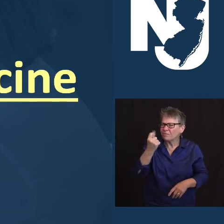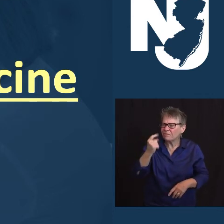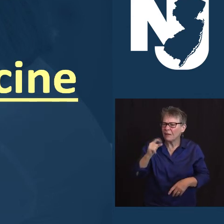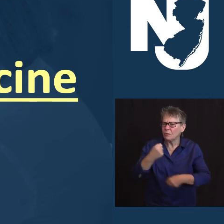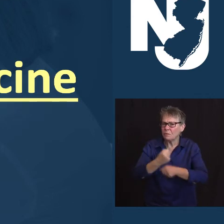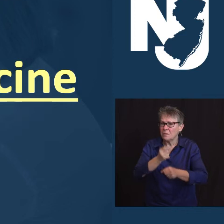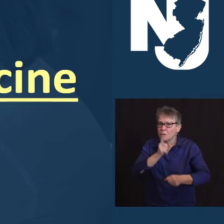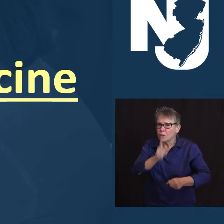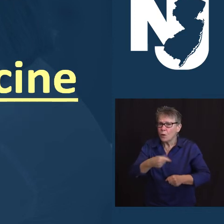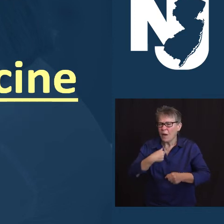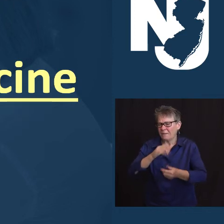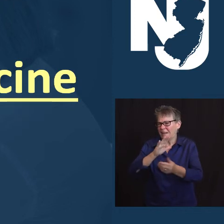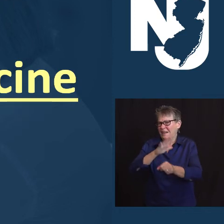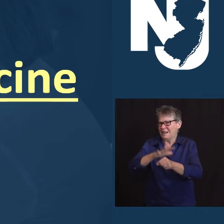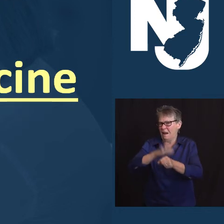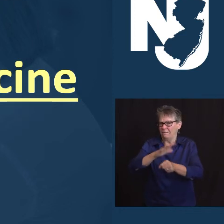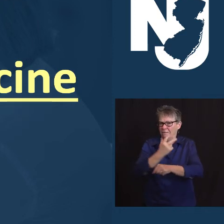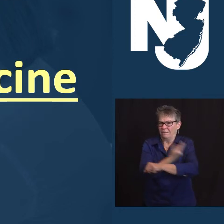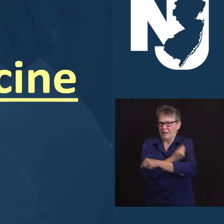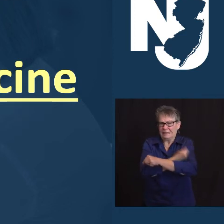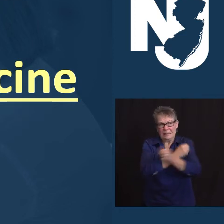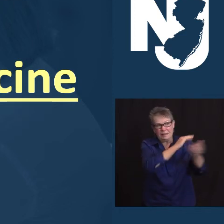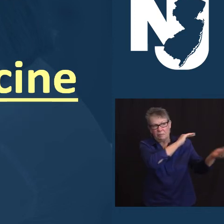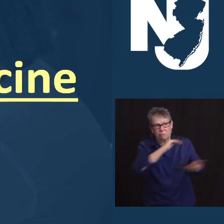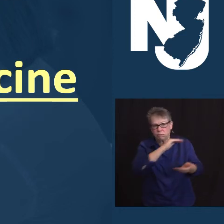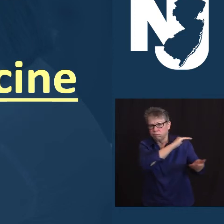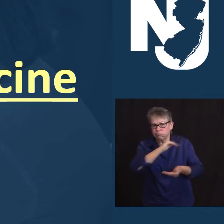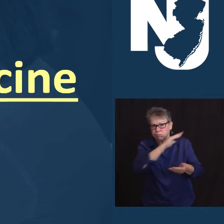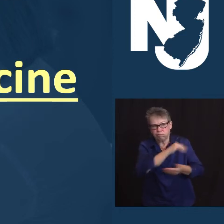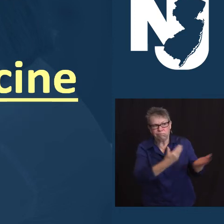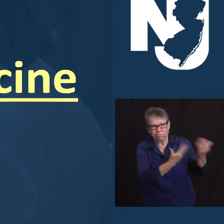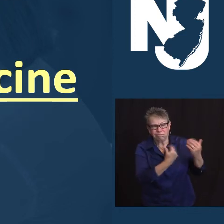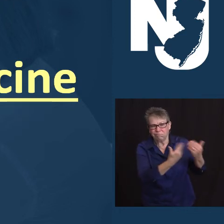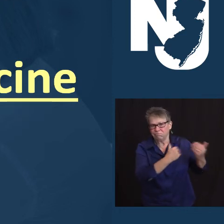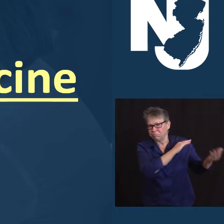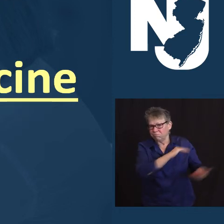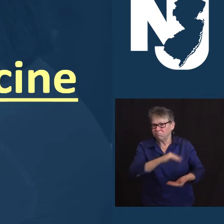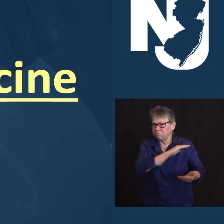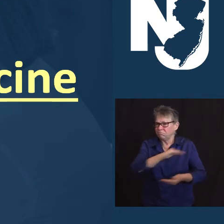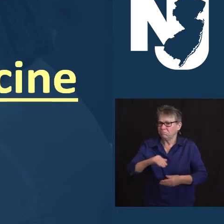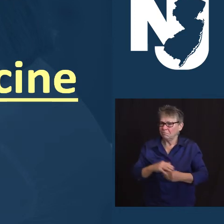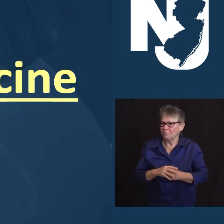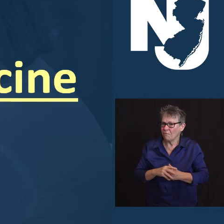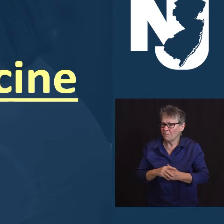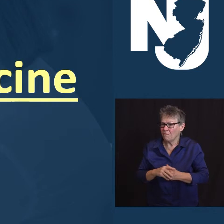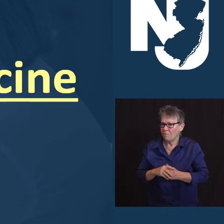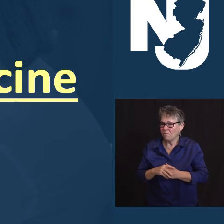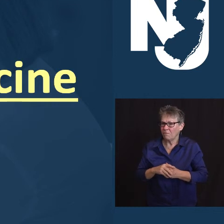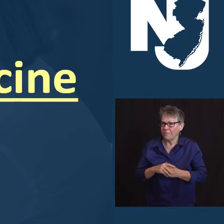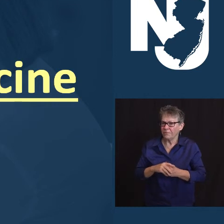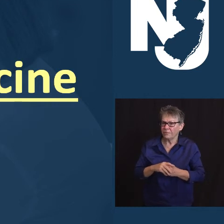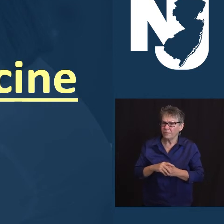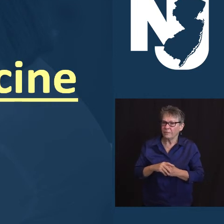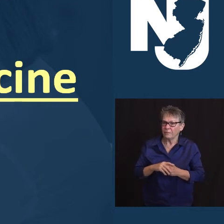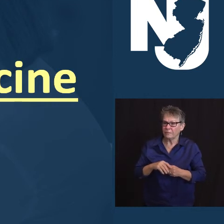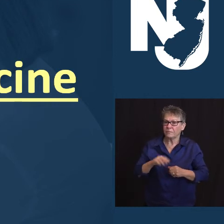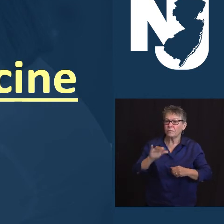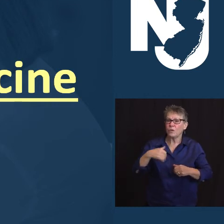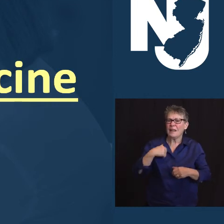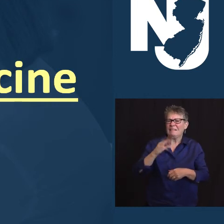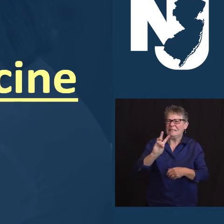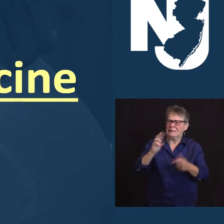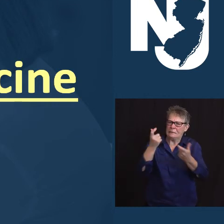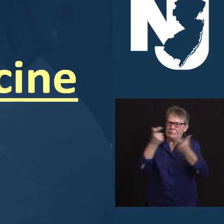the aggregate, those 6 sites are capable of vaccinating 10 to 15,000 people a day. But as we discussed here on